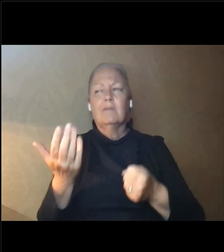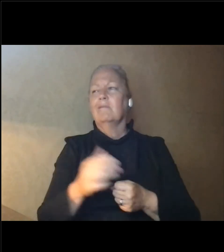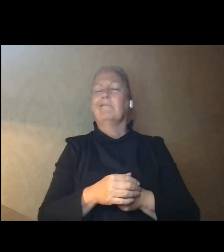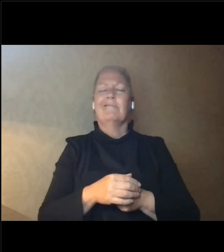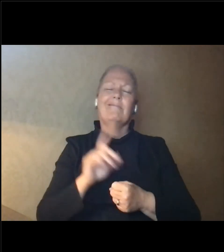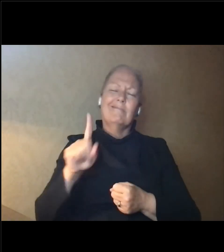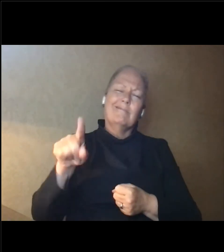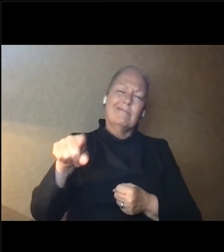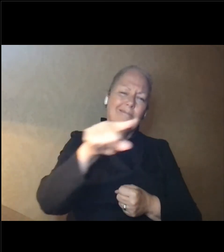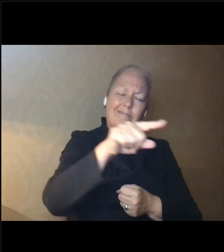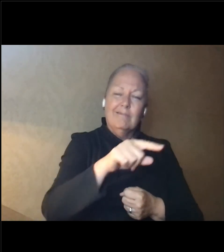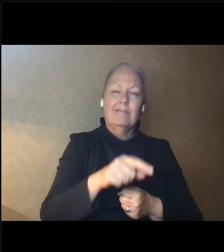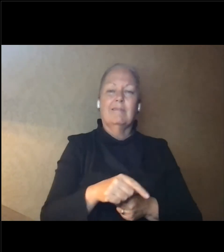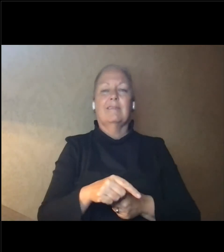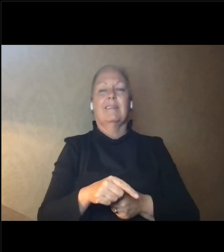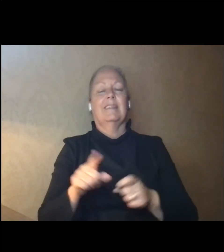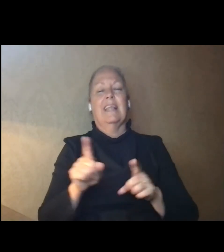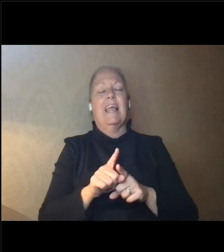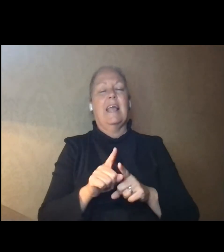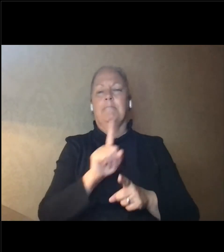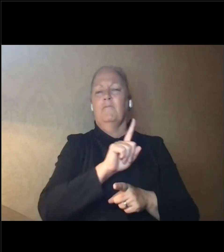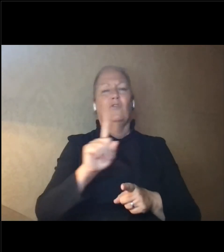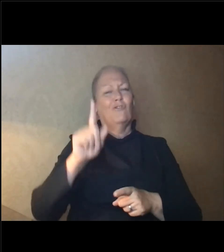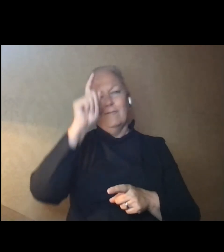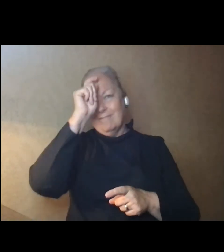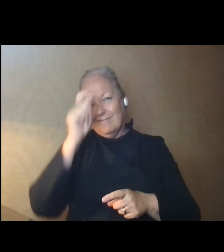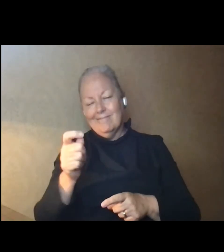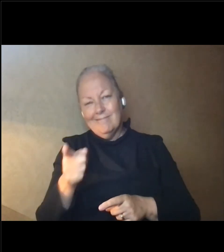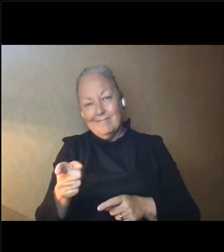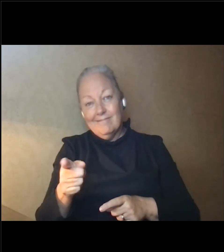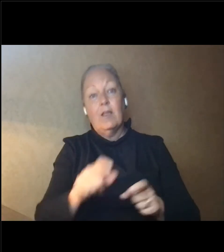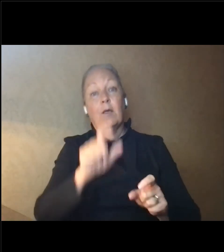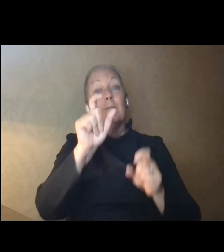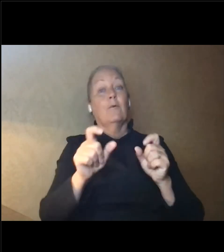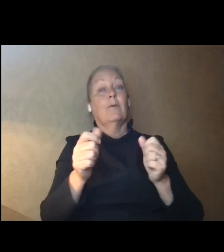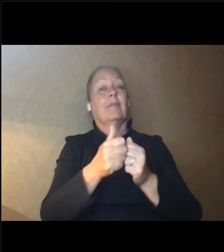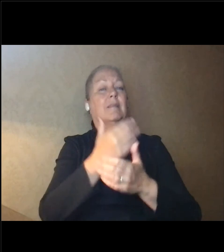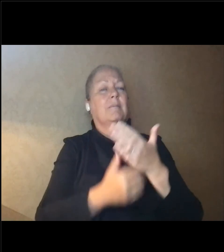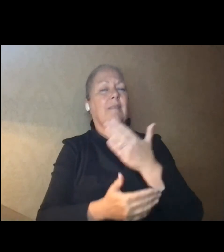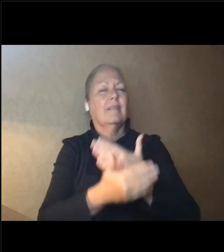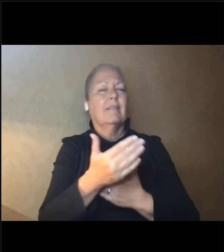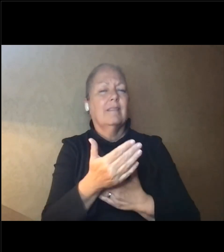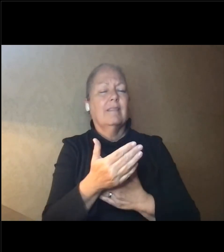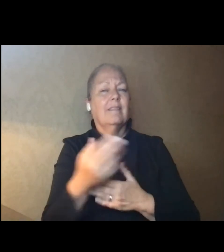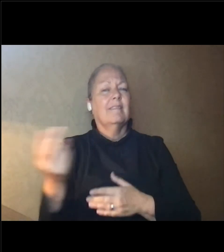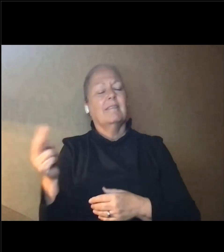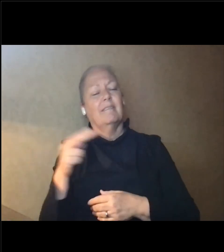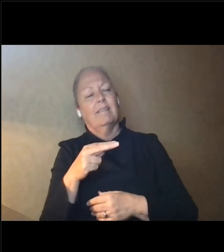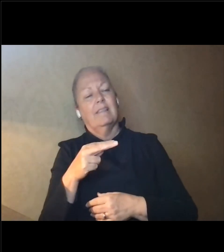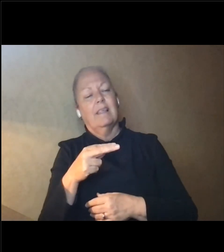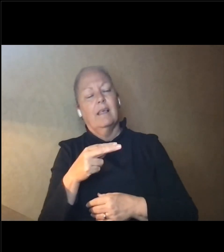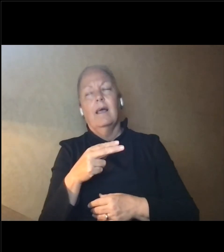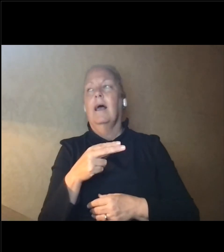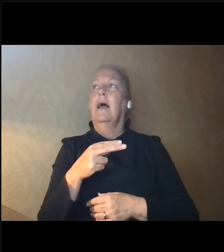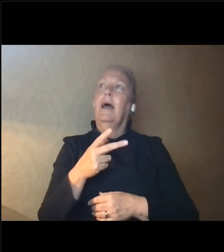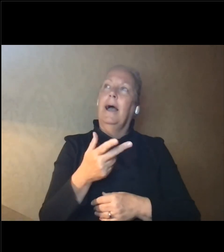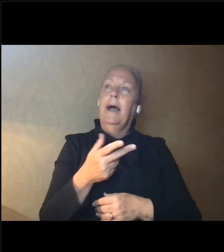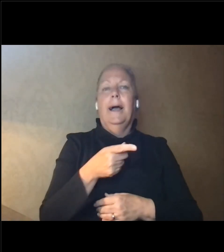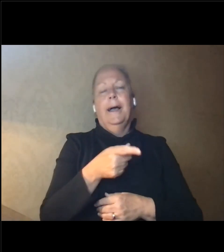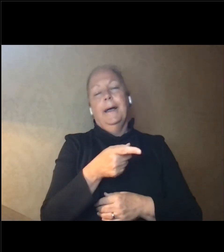system which is not being recognized. Whereas when it comes to persons with disabilities, it is seen as an additional or